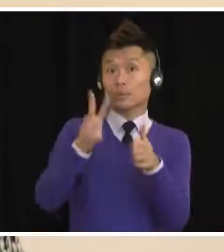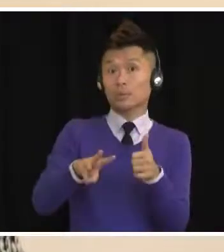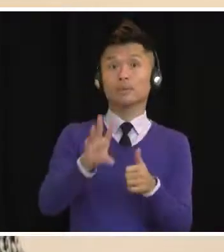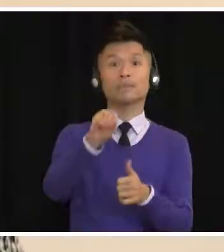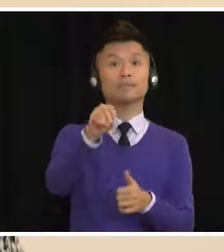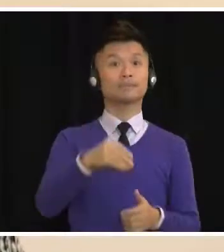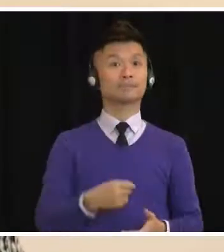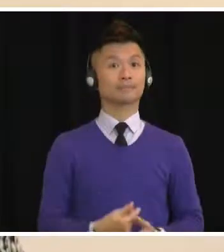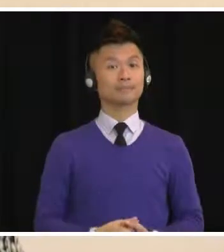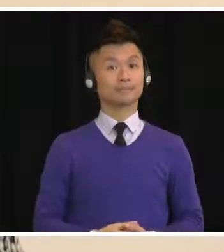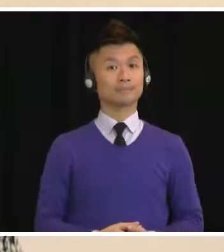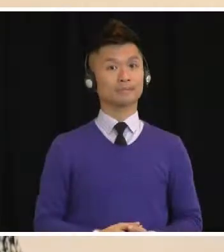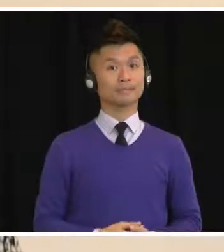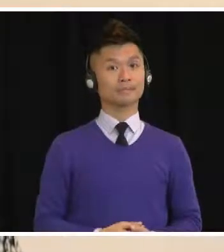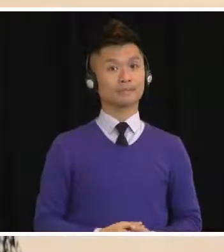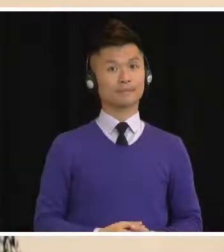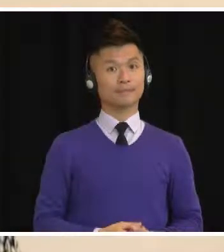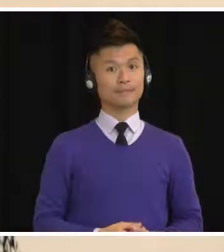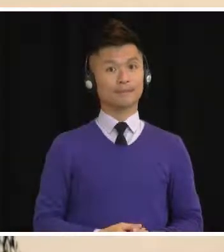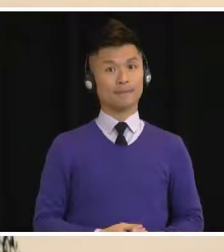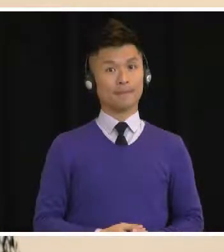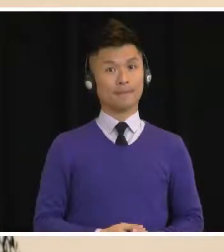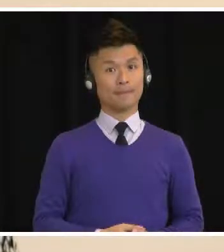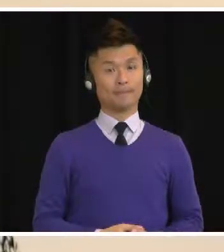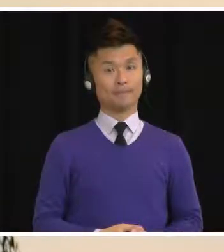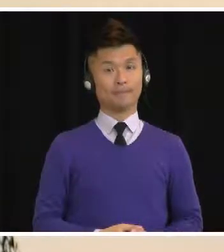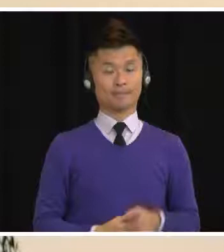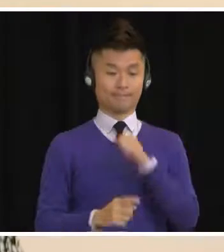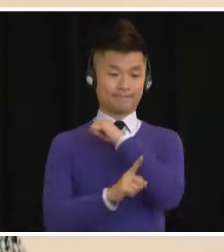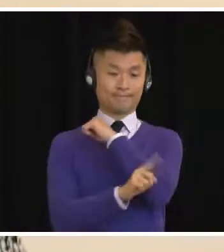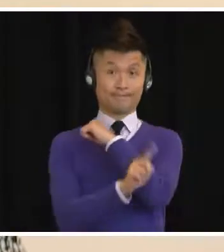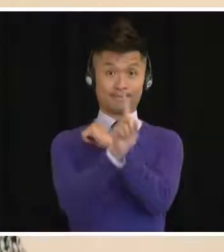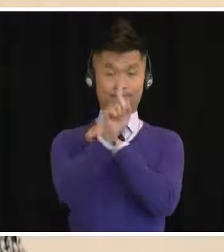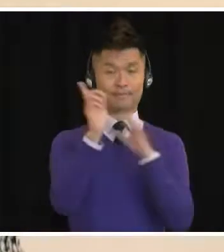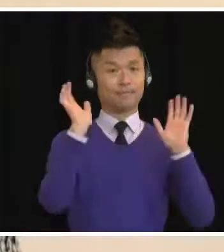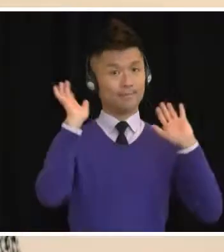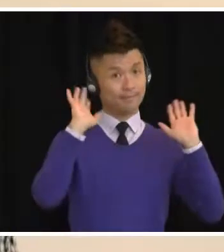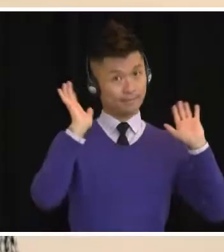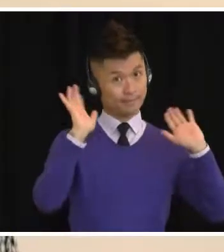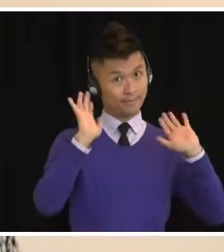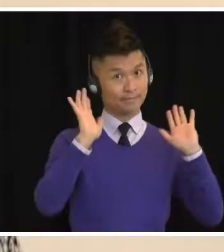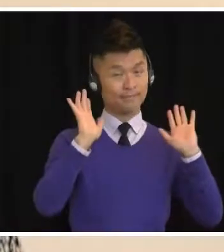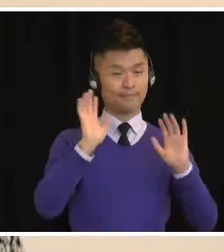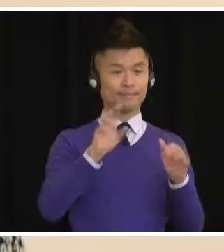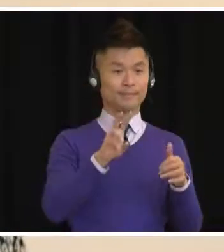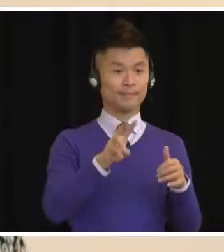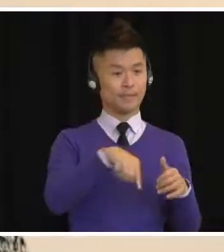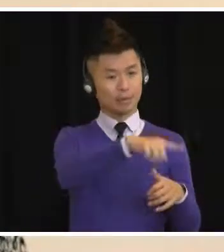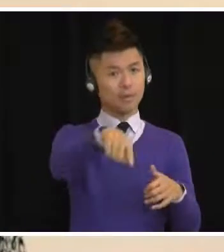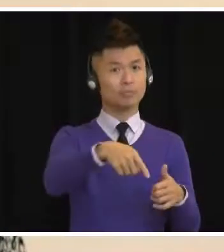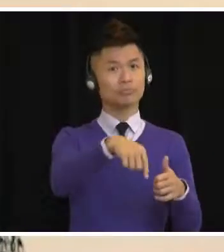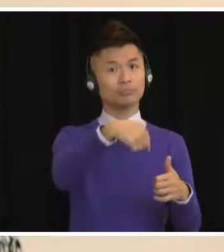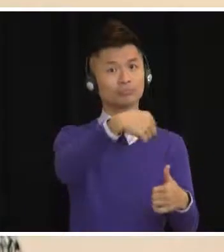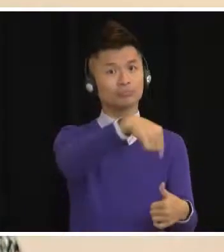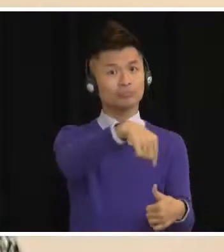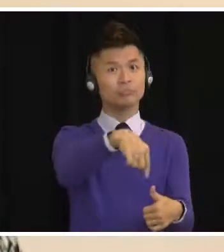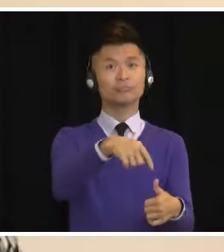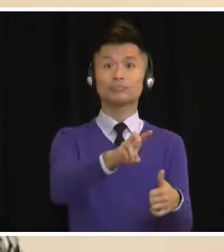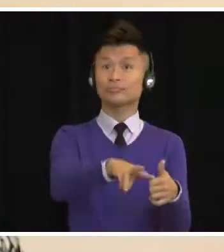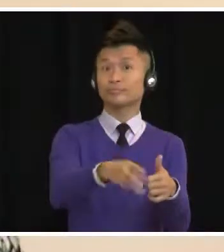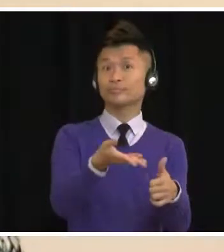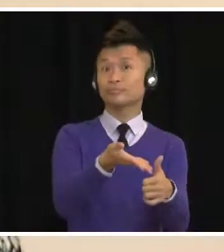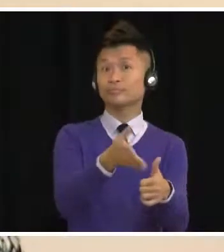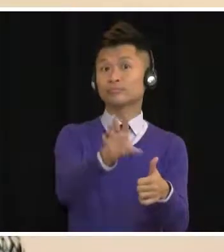And finally, training on the Convention for children. We're informed that children all get human